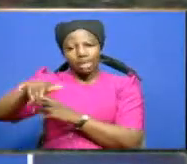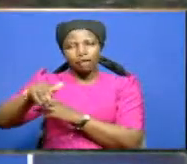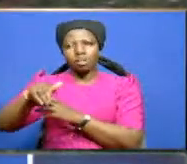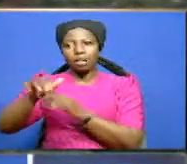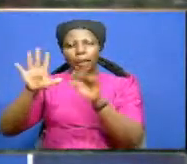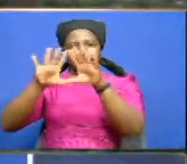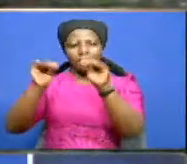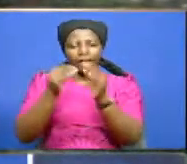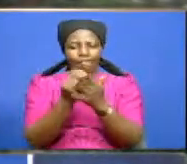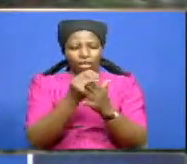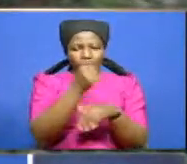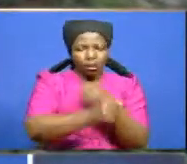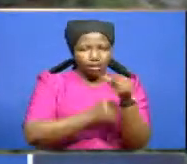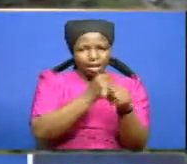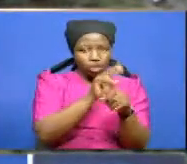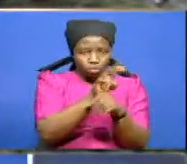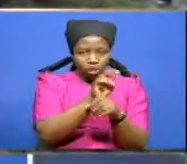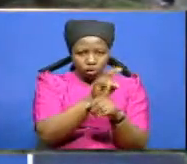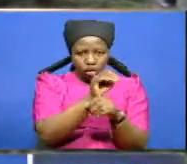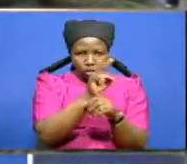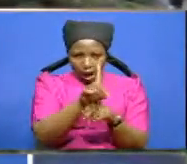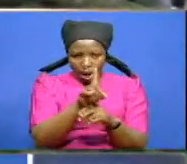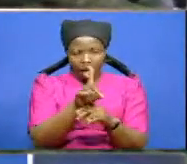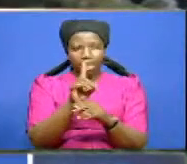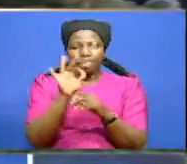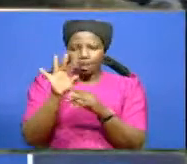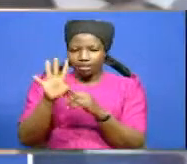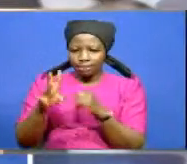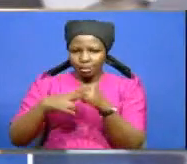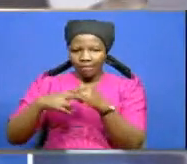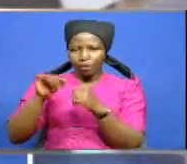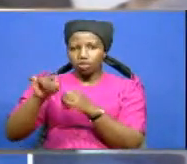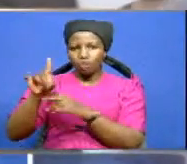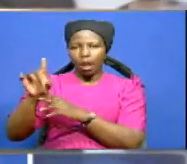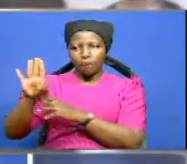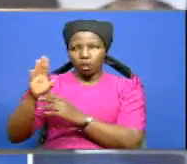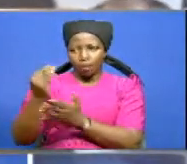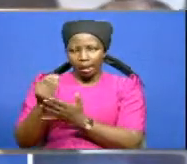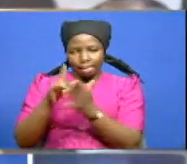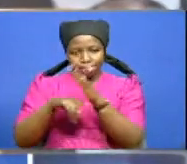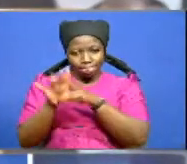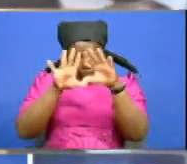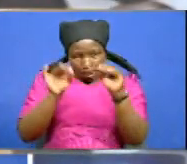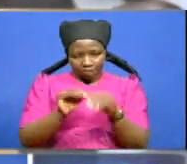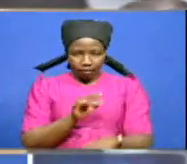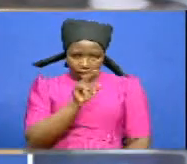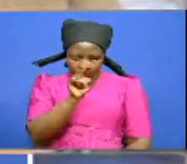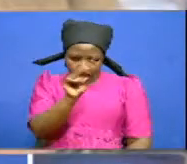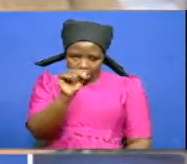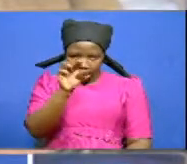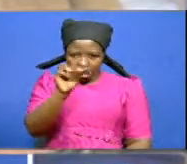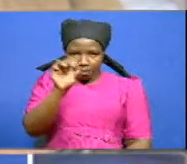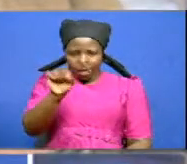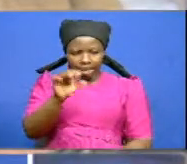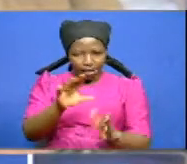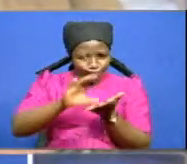year 2020-2021 of 37.5 billion shillings. In the budget, Nairobi Metropolitan Service was